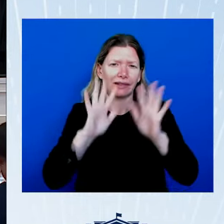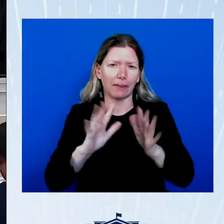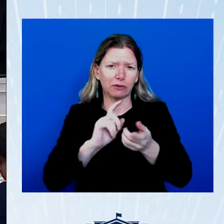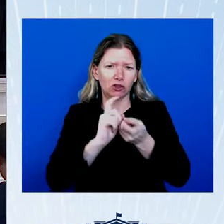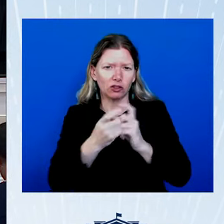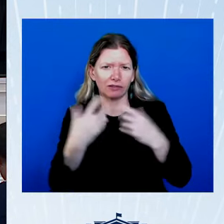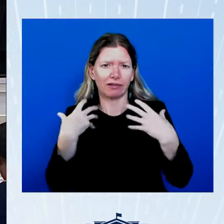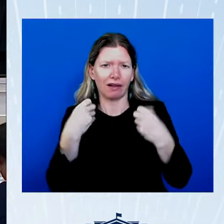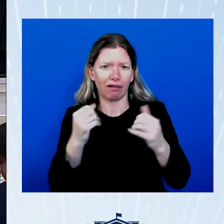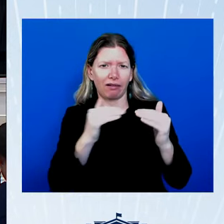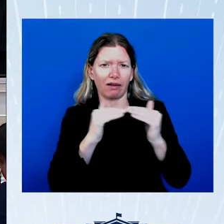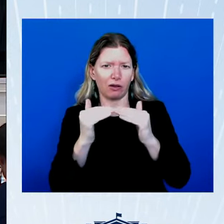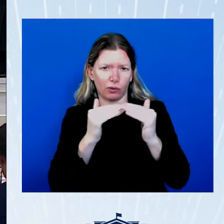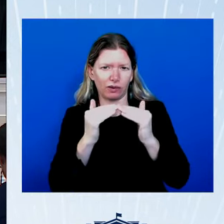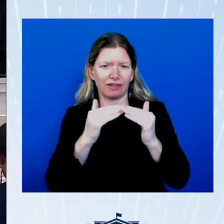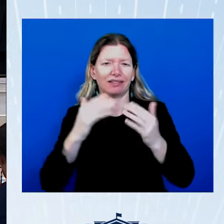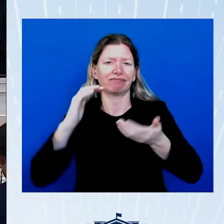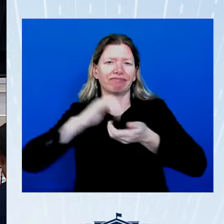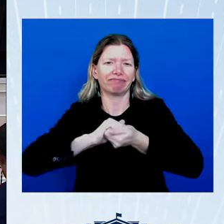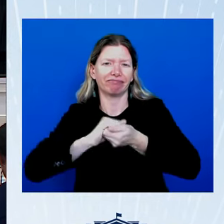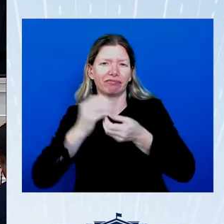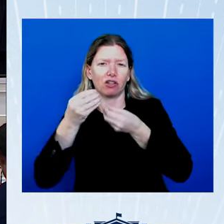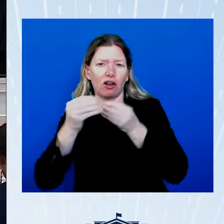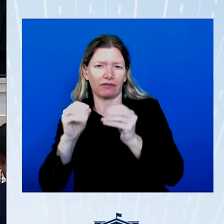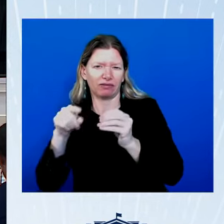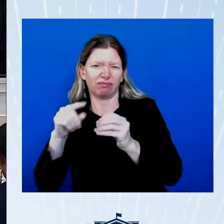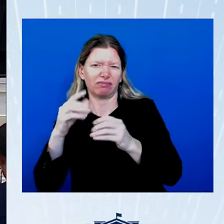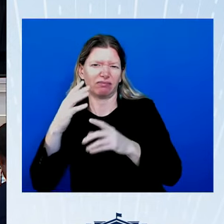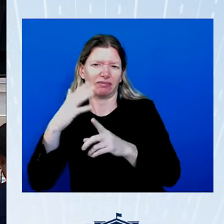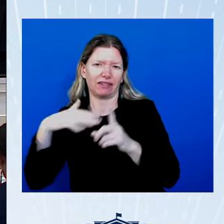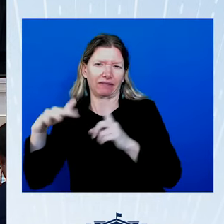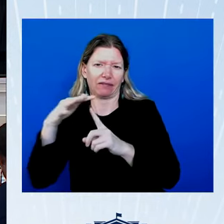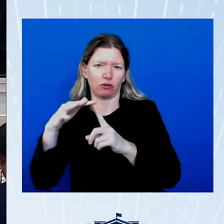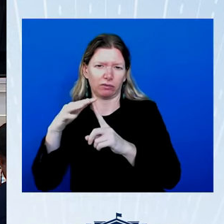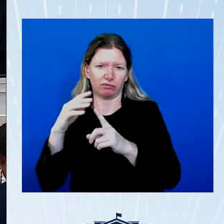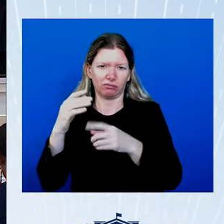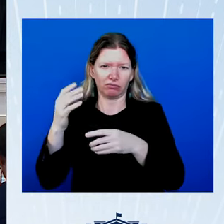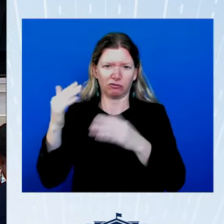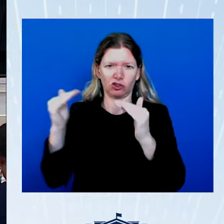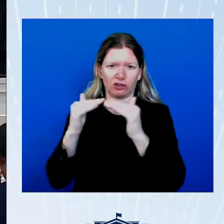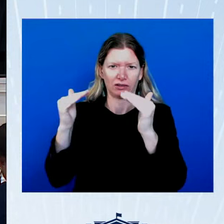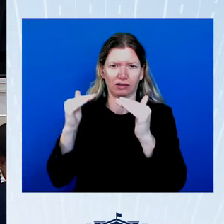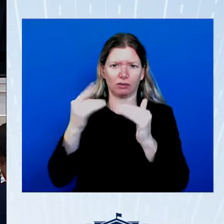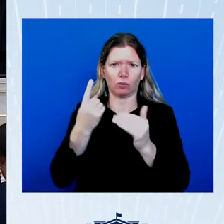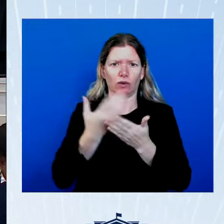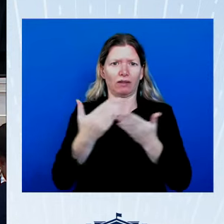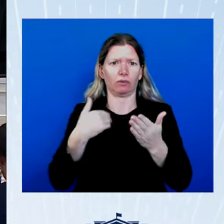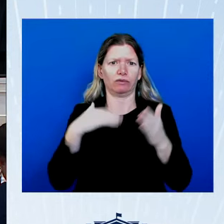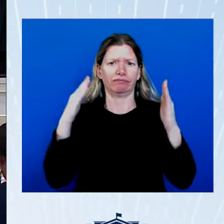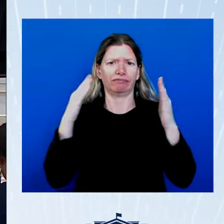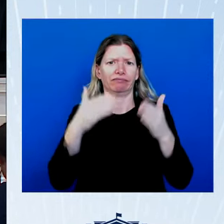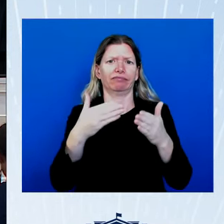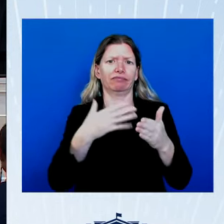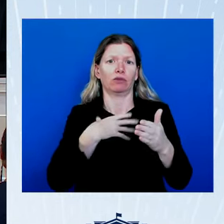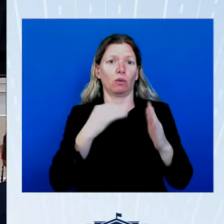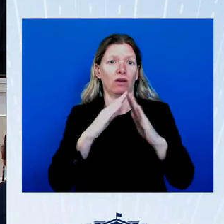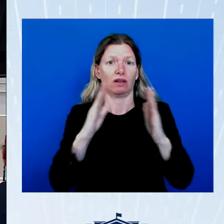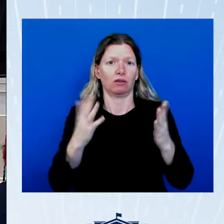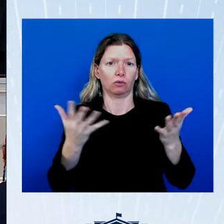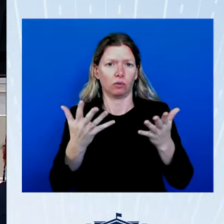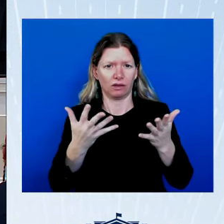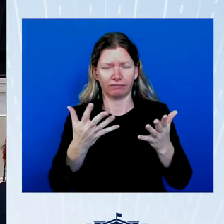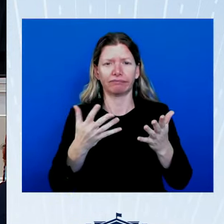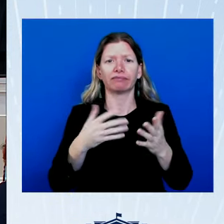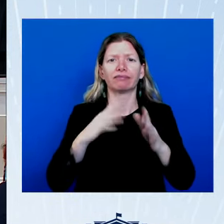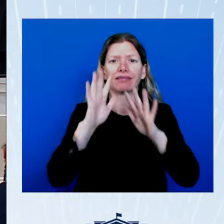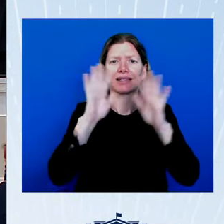HHS climate pledge for hospitals and health systems. So we want to work on resiliency within the health sector to the